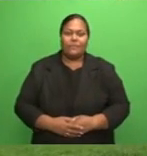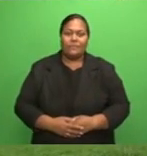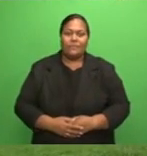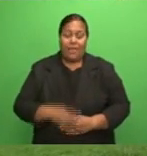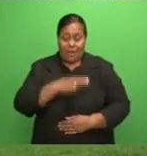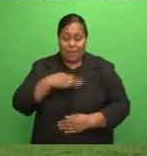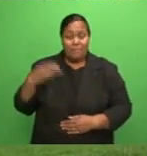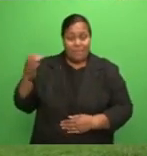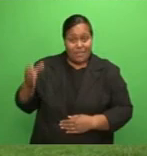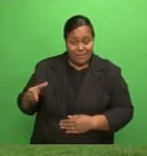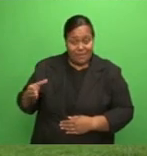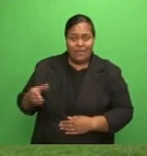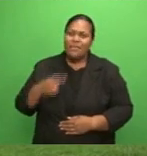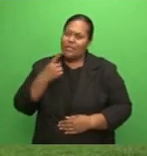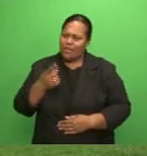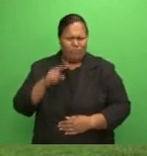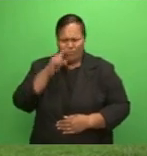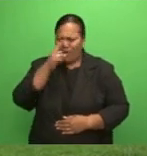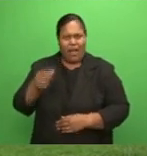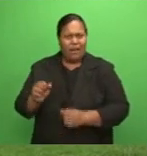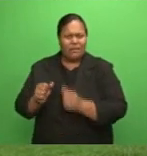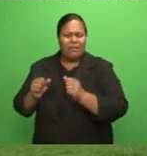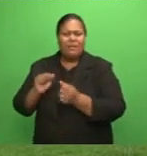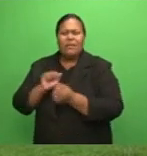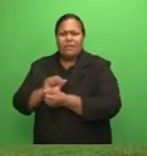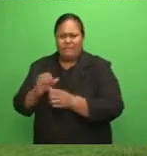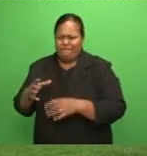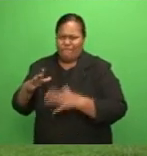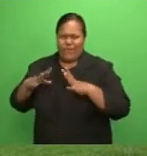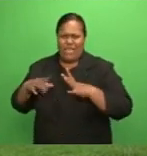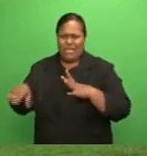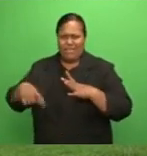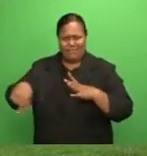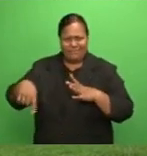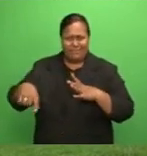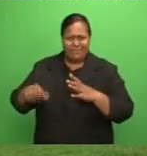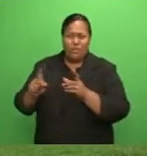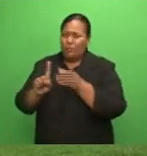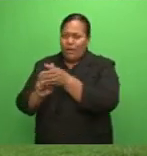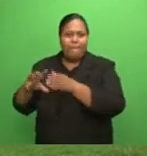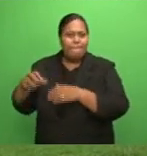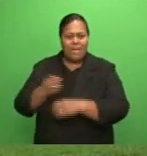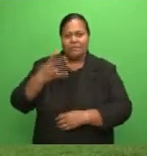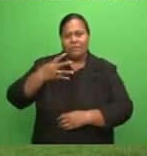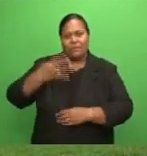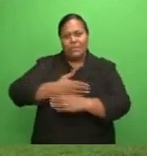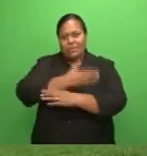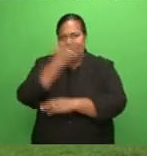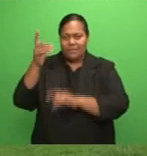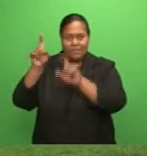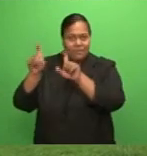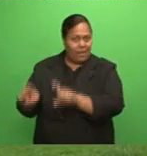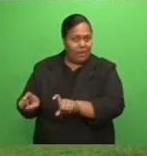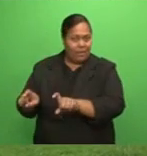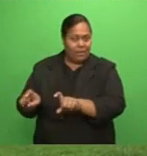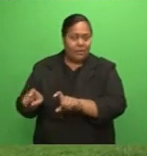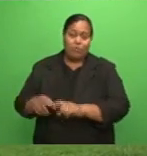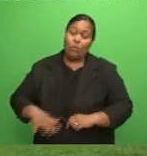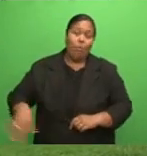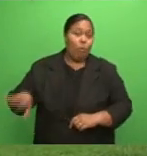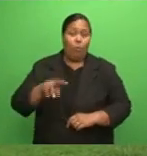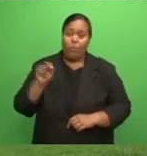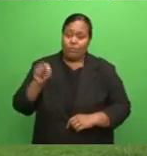circumstance will they release anyone from quarantine before completing their mandatory 14-day period. He adds everyone needs to meet